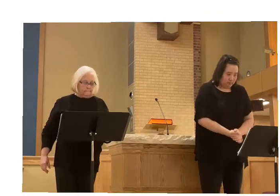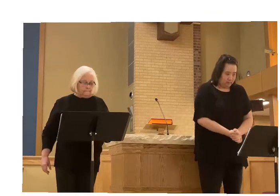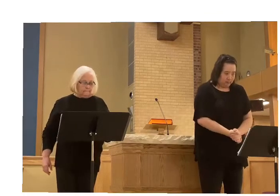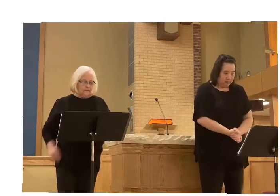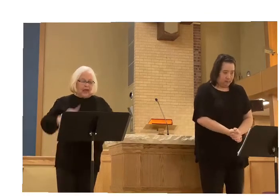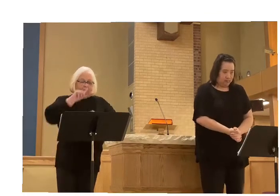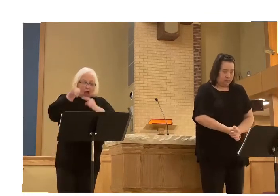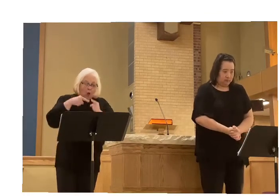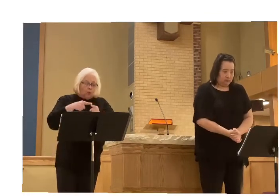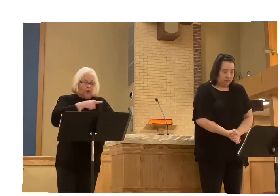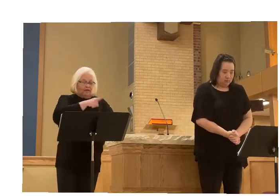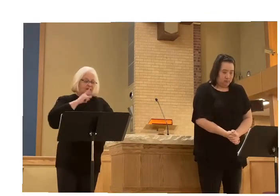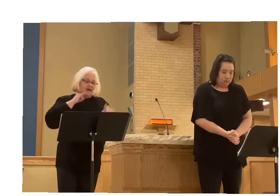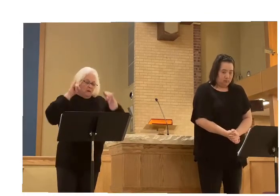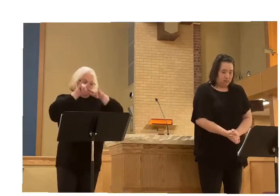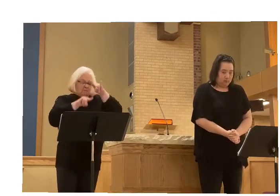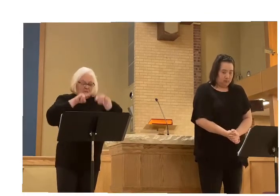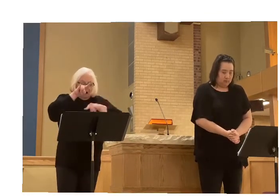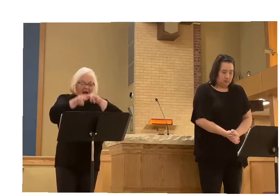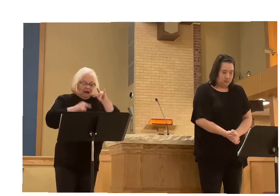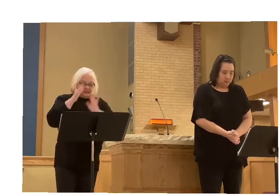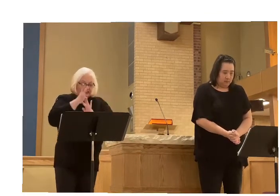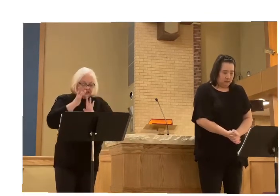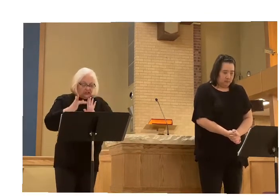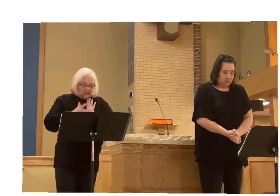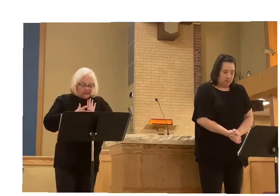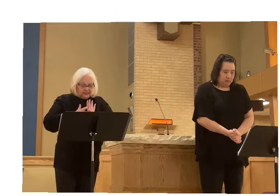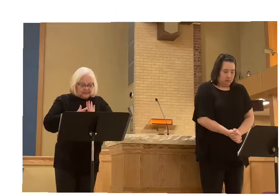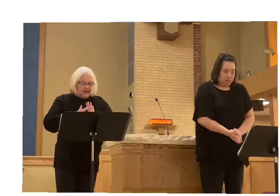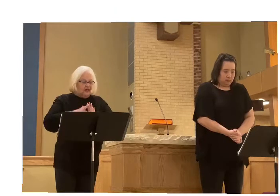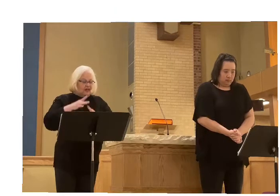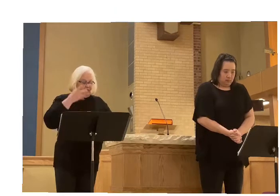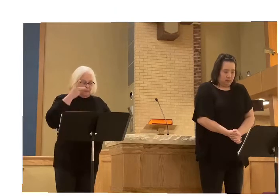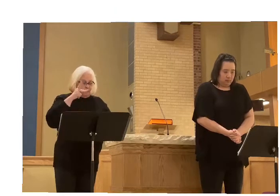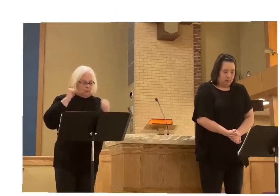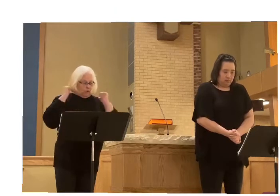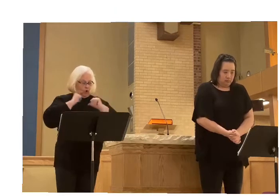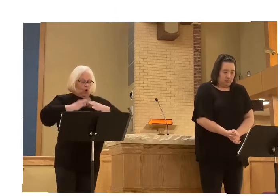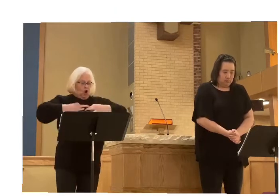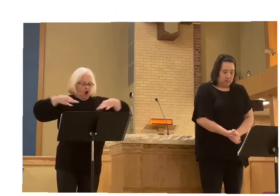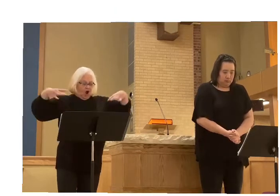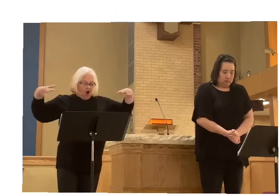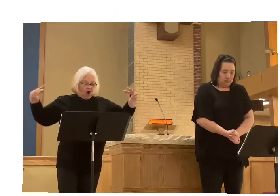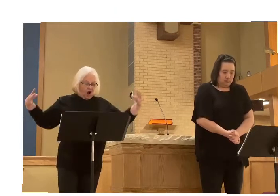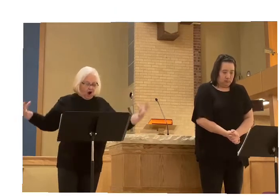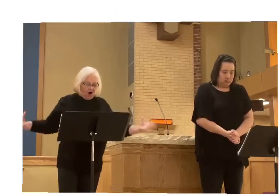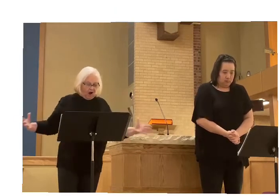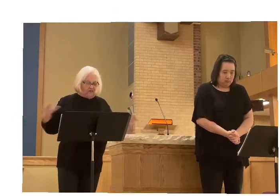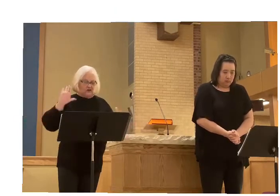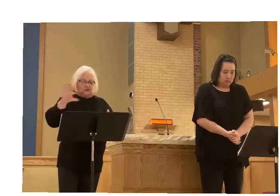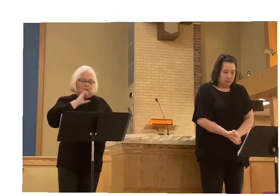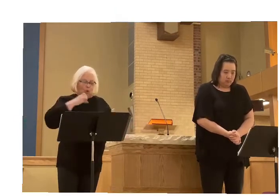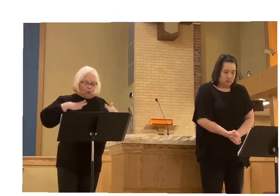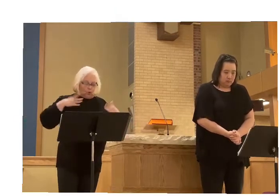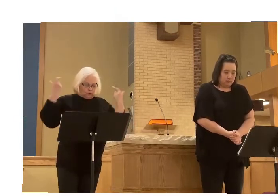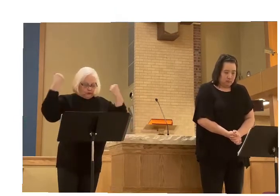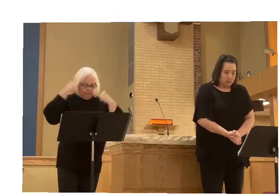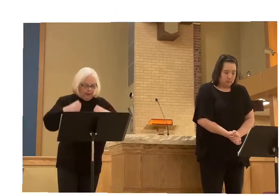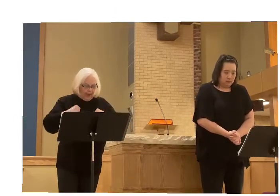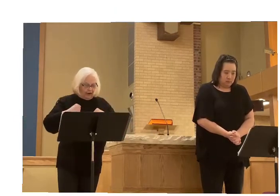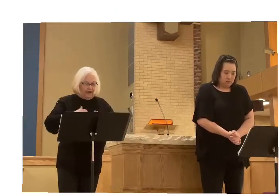And when they had mocked Jesus, they took the purple cloak off and put his own clothes on him, and they led him out to be